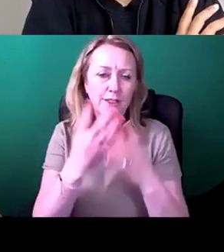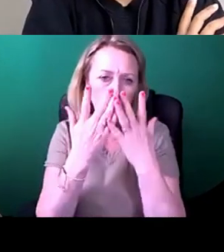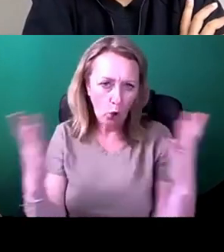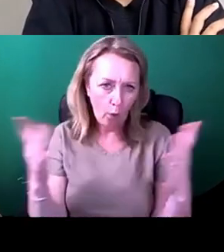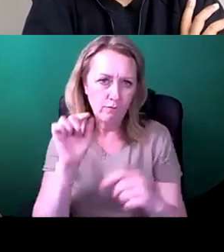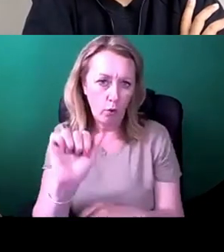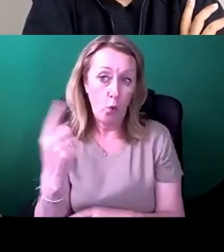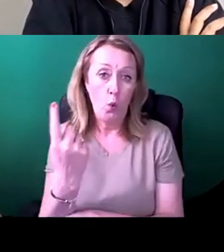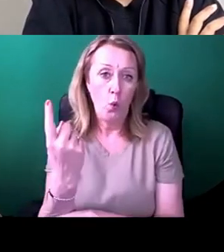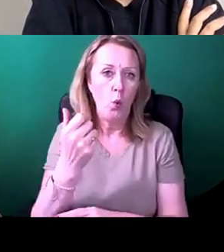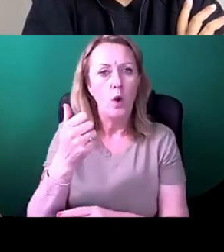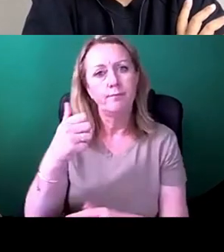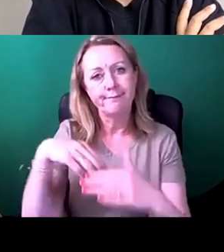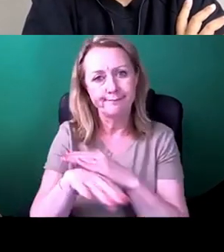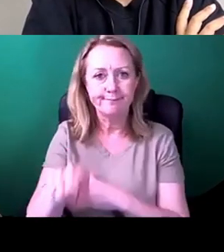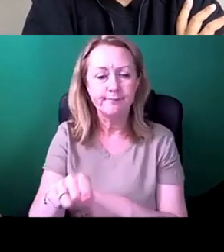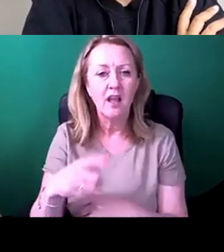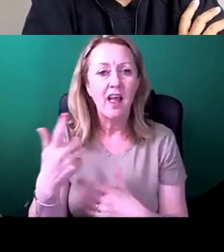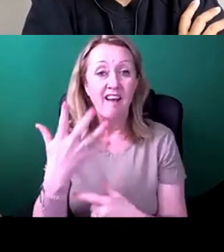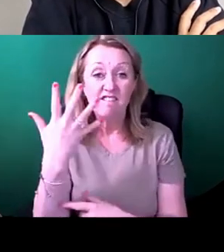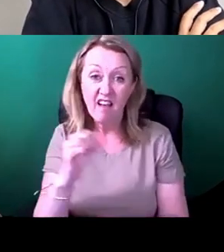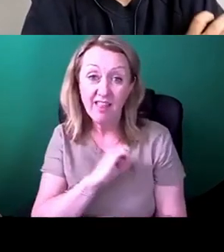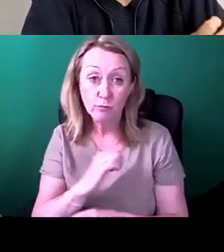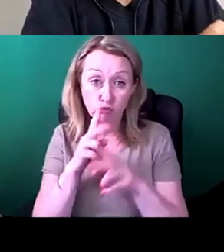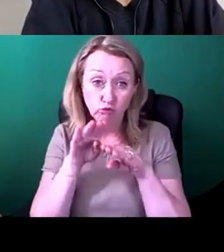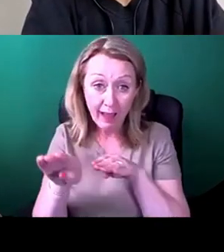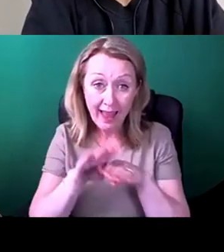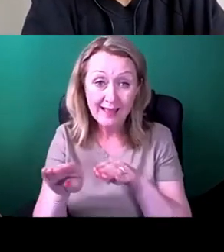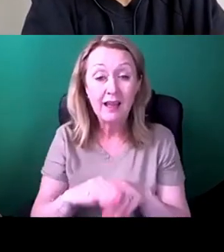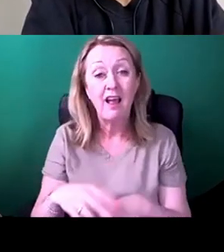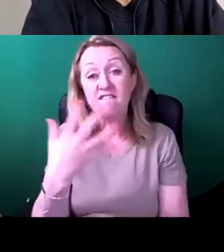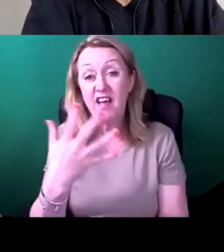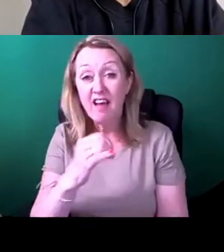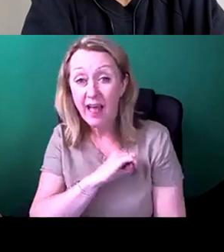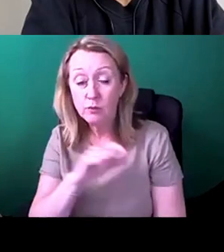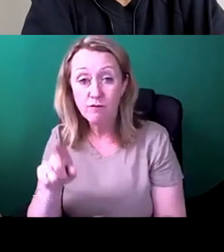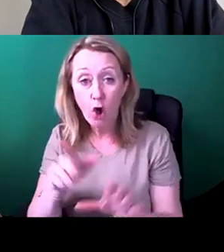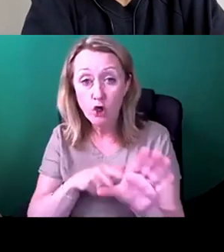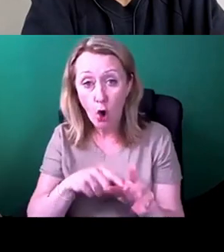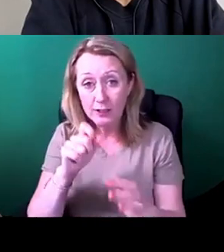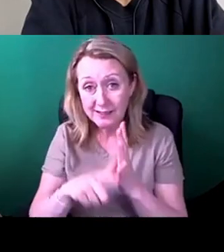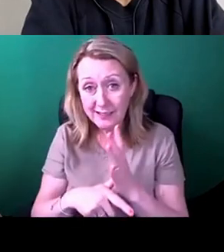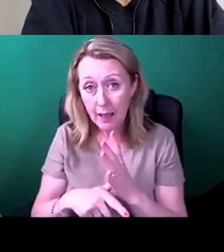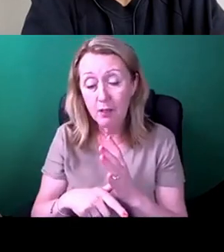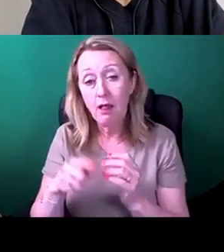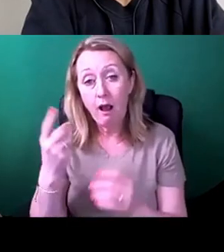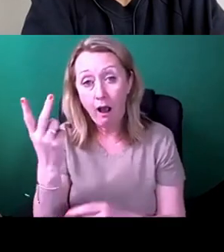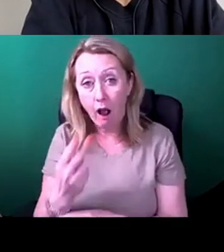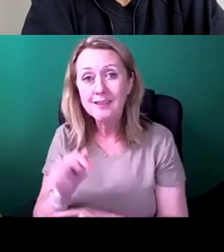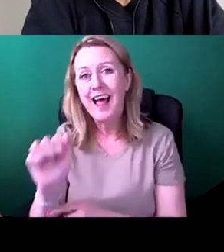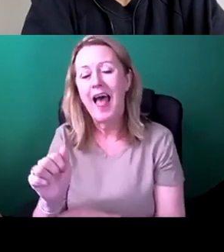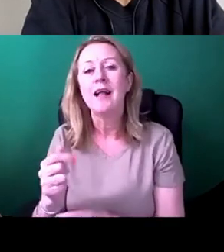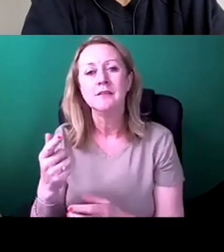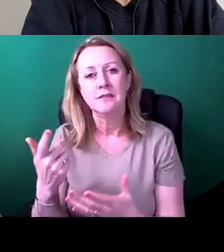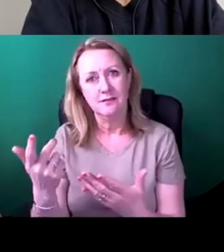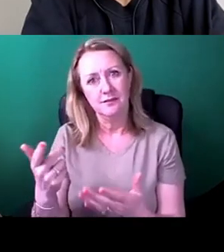curator, £5,000 training budget, £5,000 for a disabled young artist project, and the evaluation of the programme. So